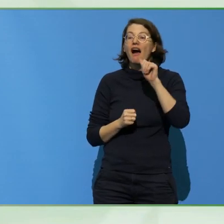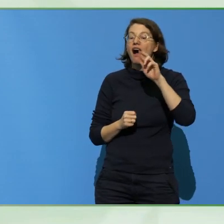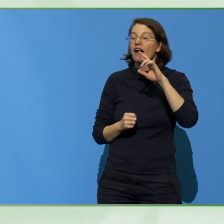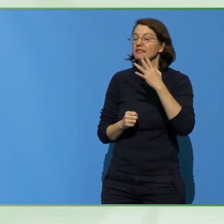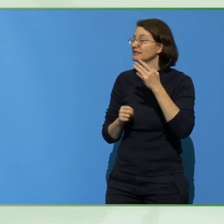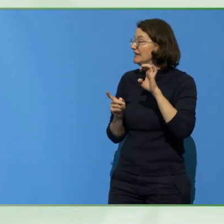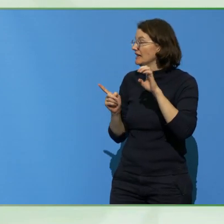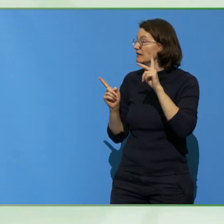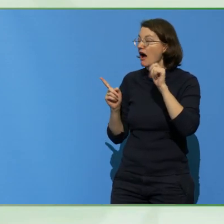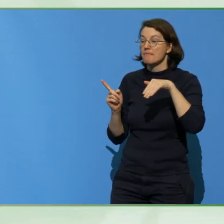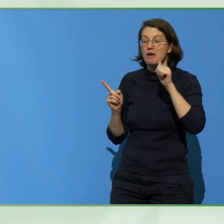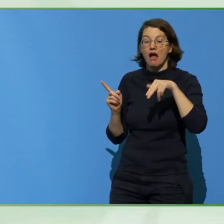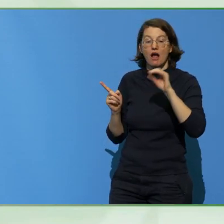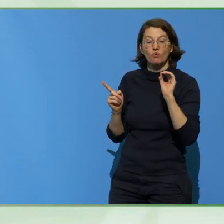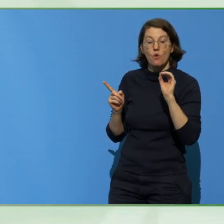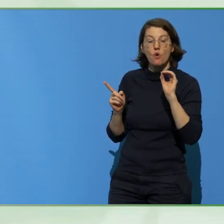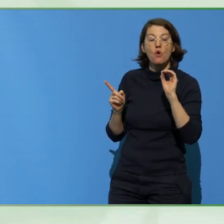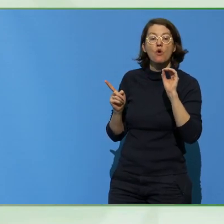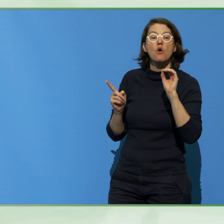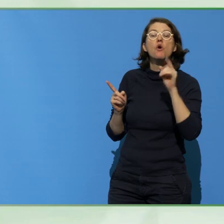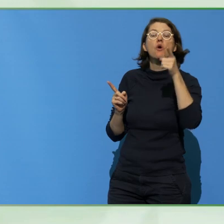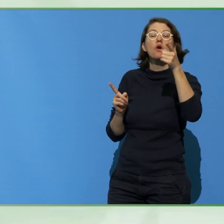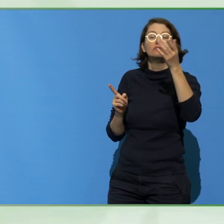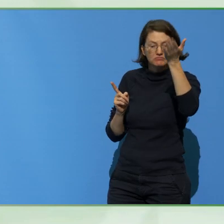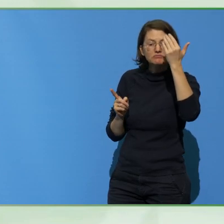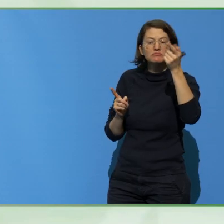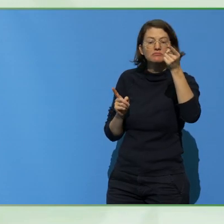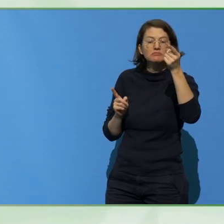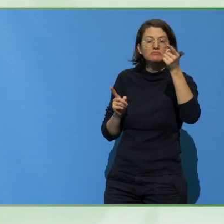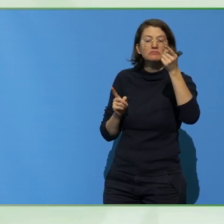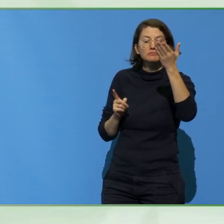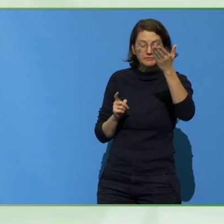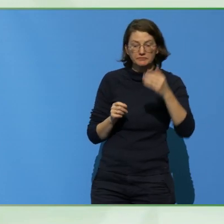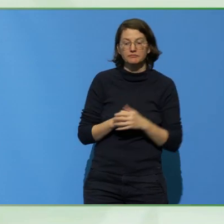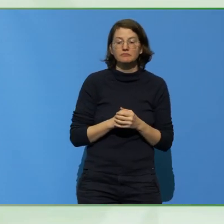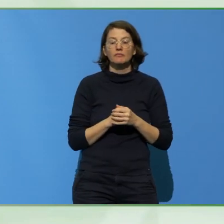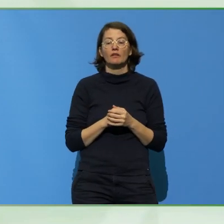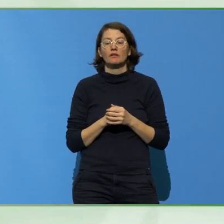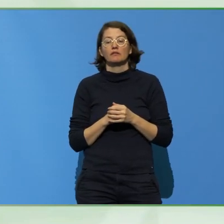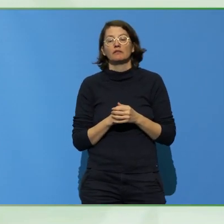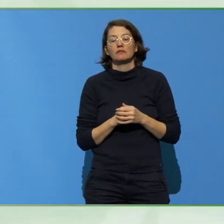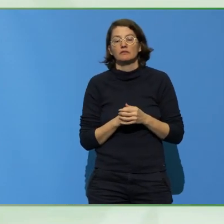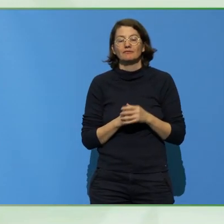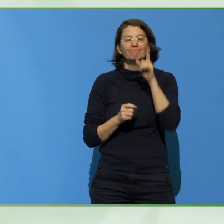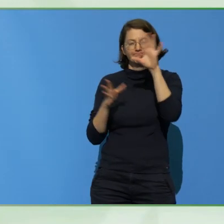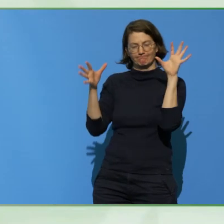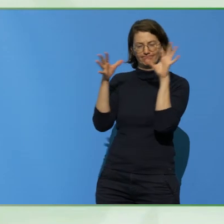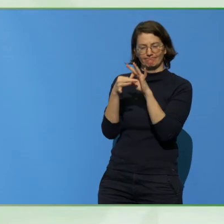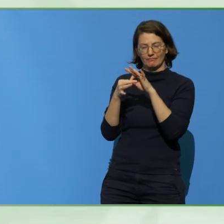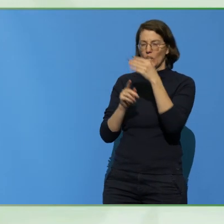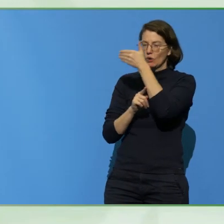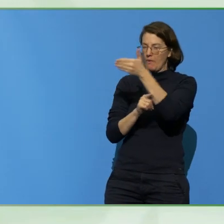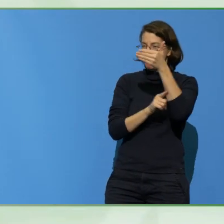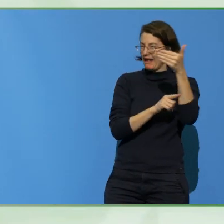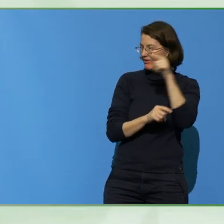In the context of all of these companies working globally, I'm really curious to see if there's a shared challenge or a pain